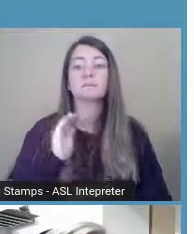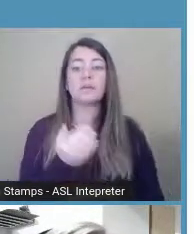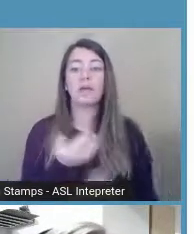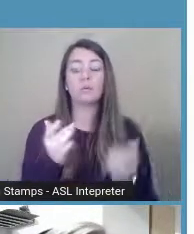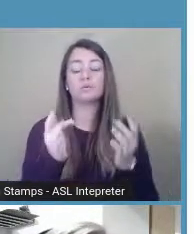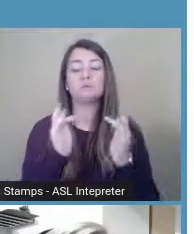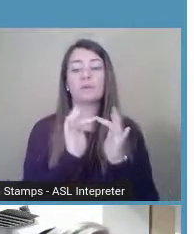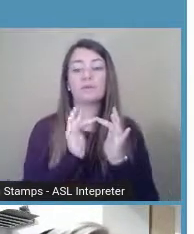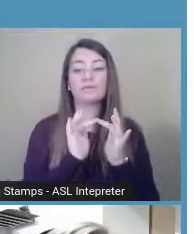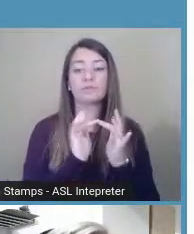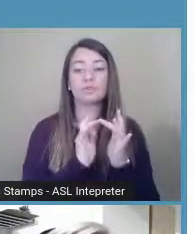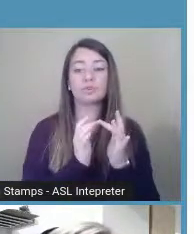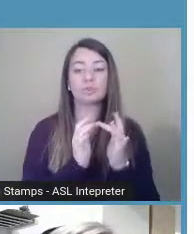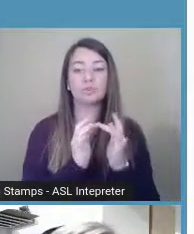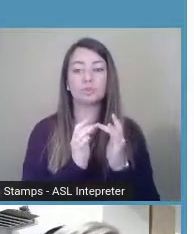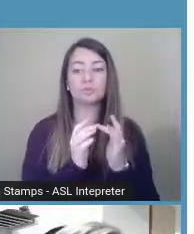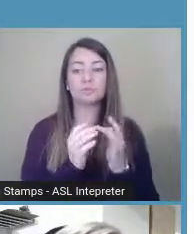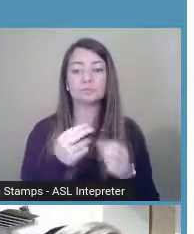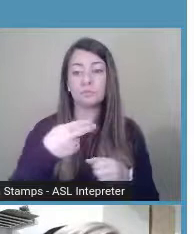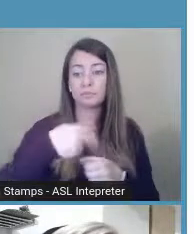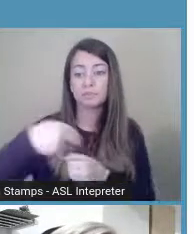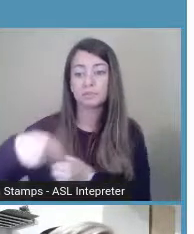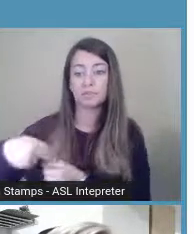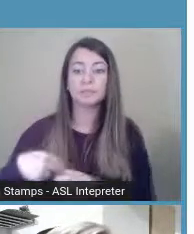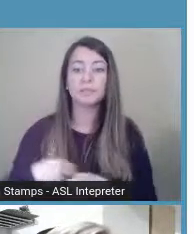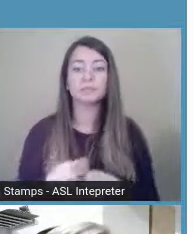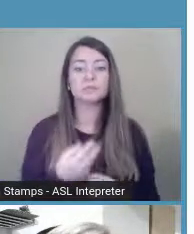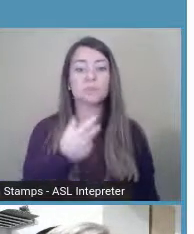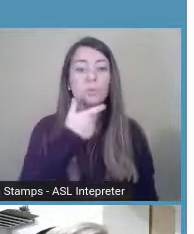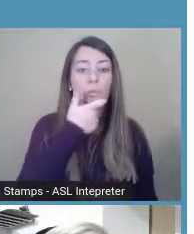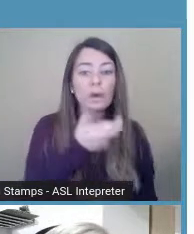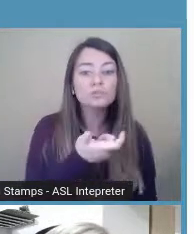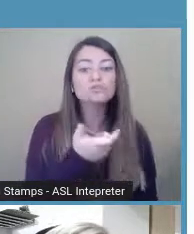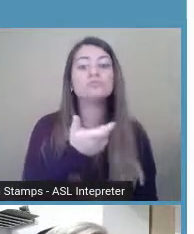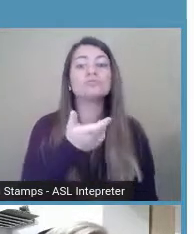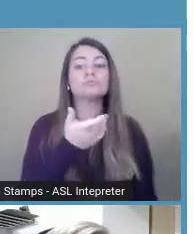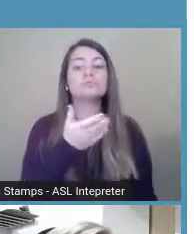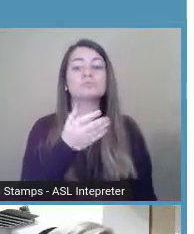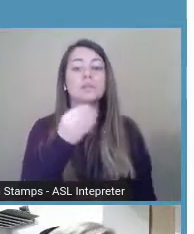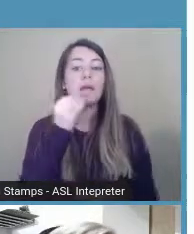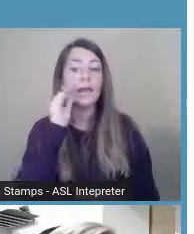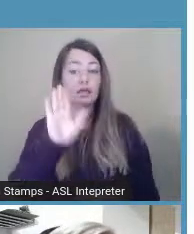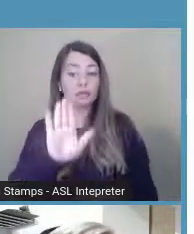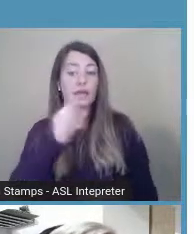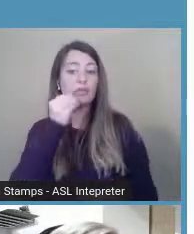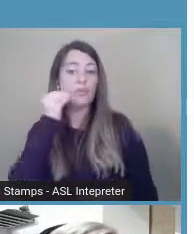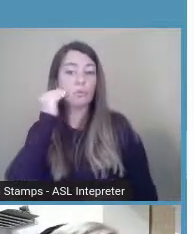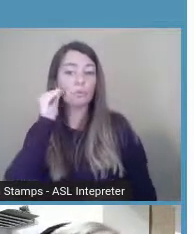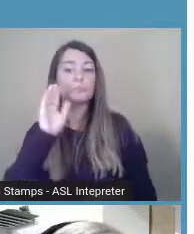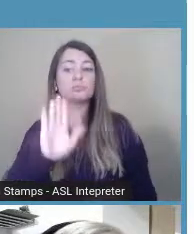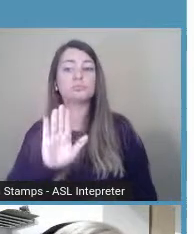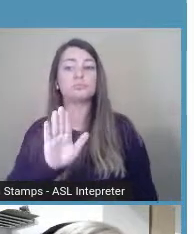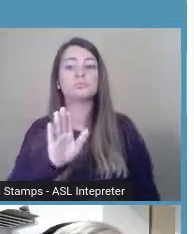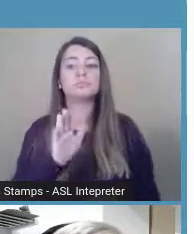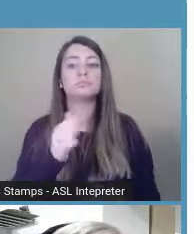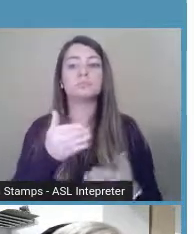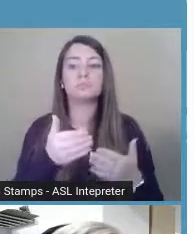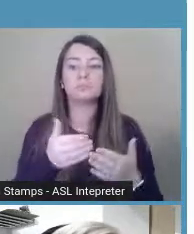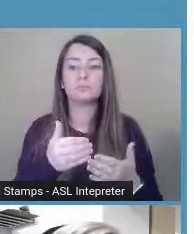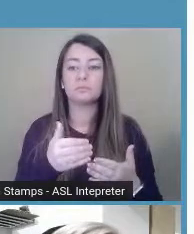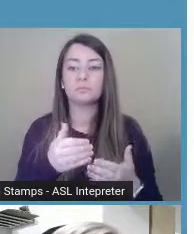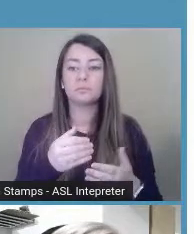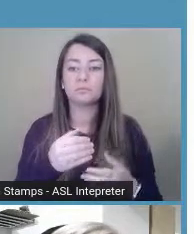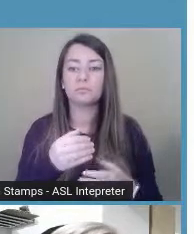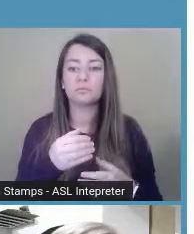sheets for them to hand in to staff at the end of each round. Another example is, for our most recent coloring and cocktails program,